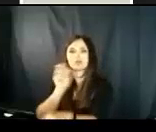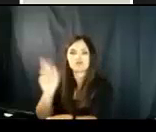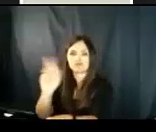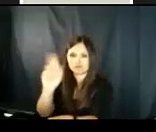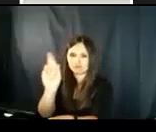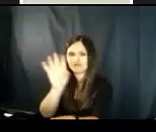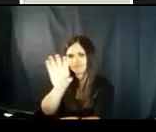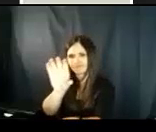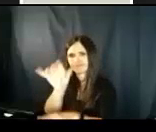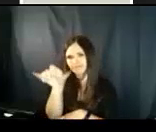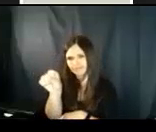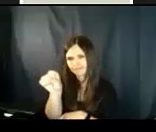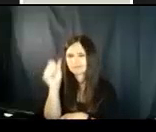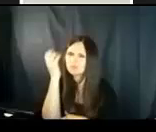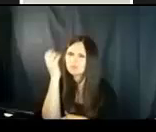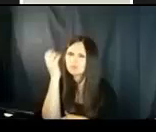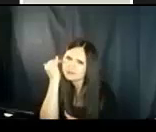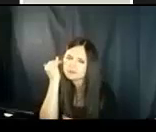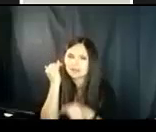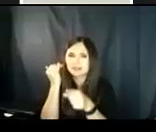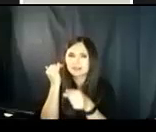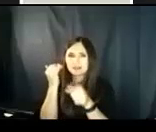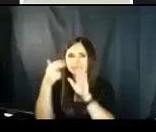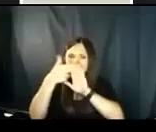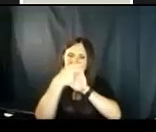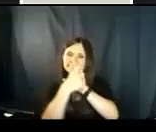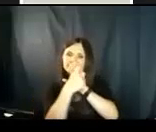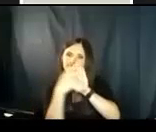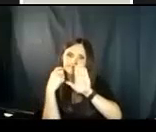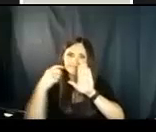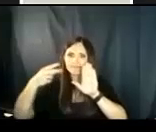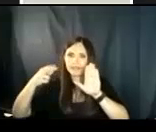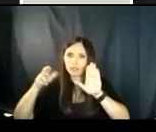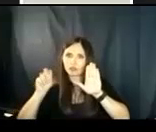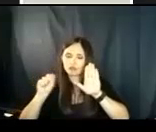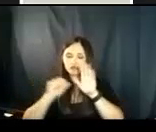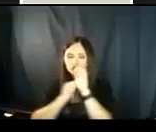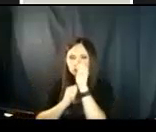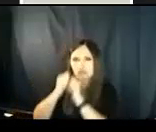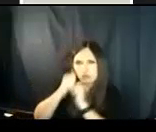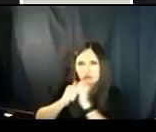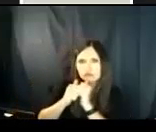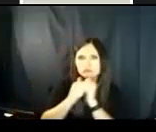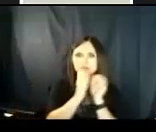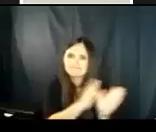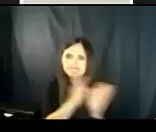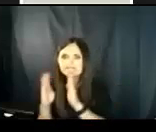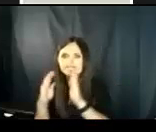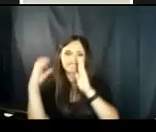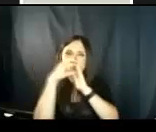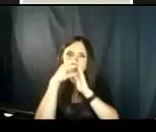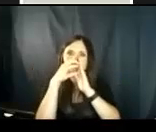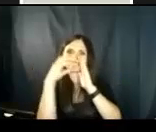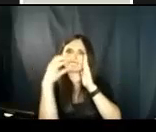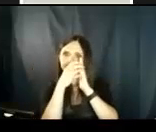right-hand side. For one, headers, you can use headers to structure and organize and even chunk your